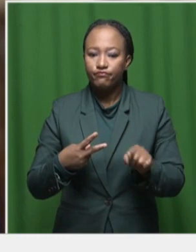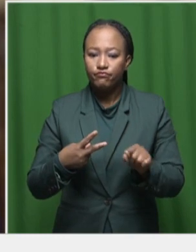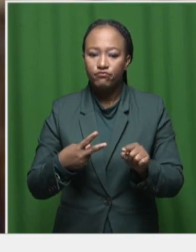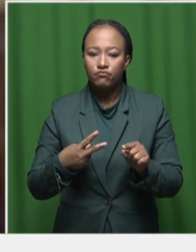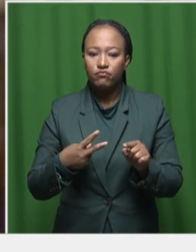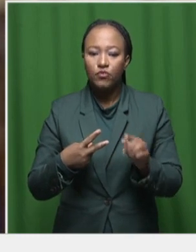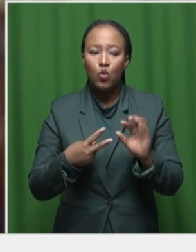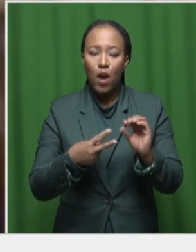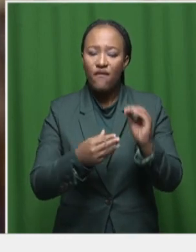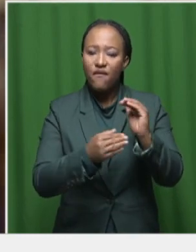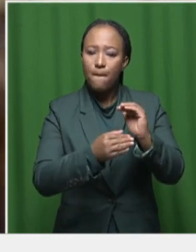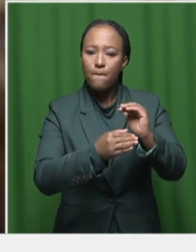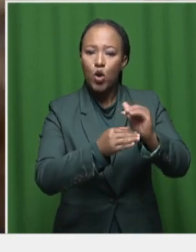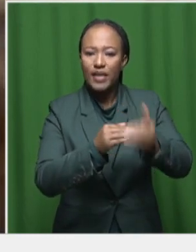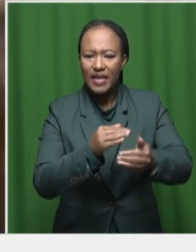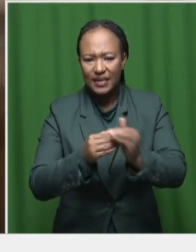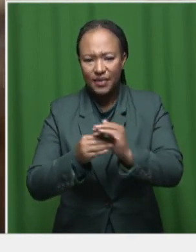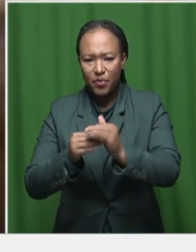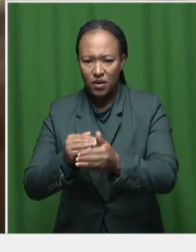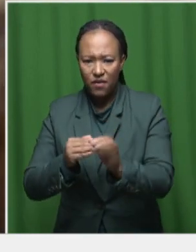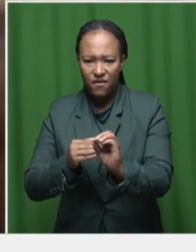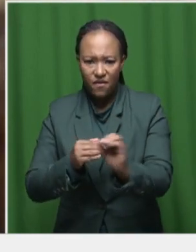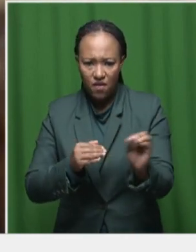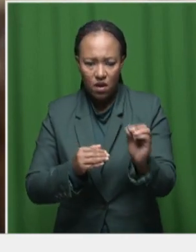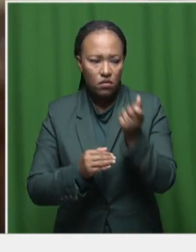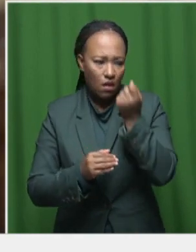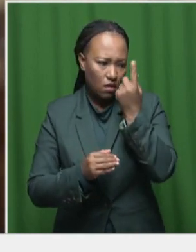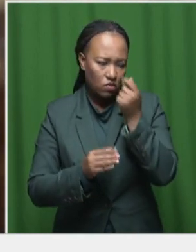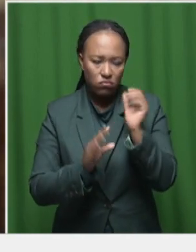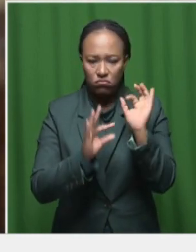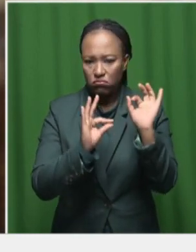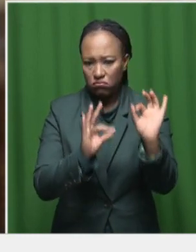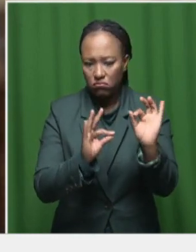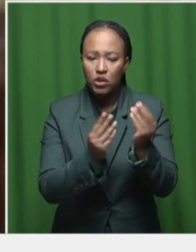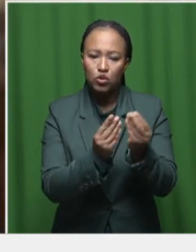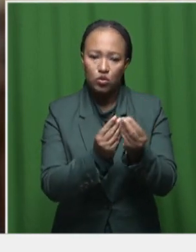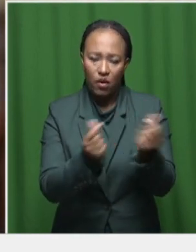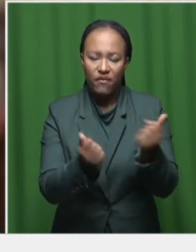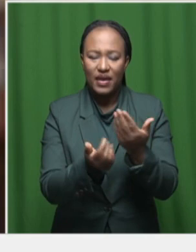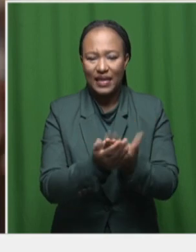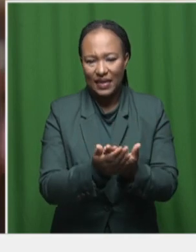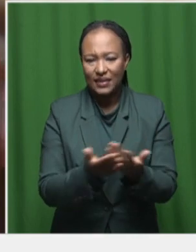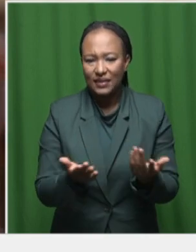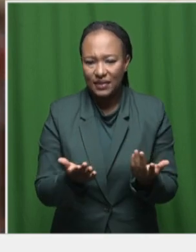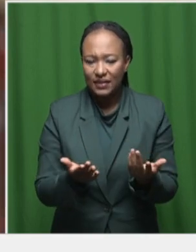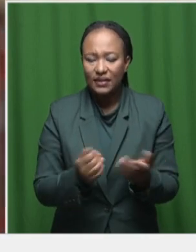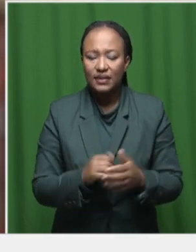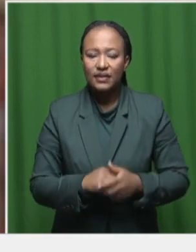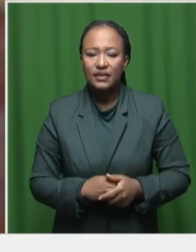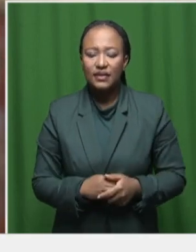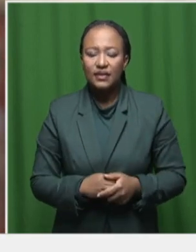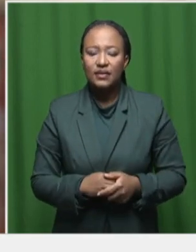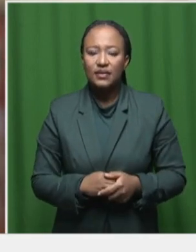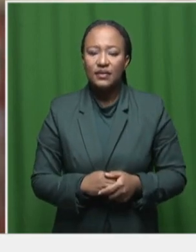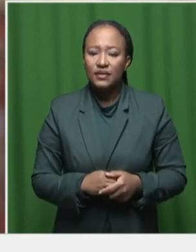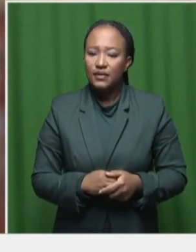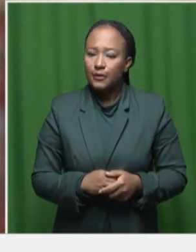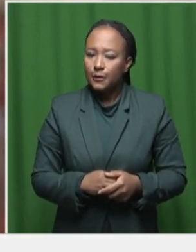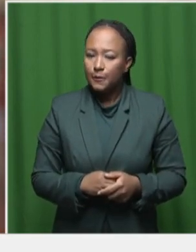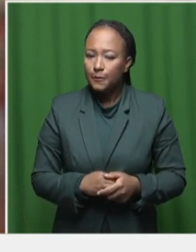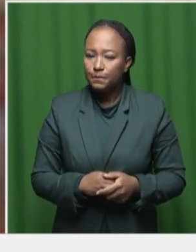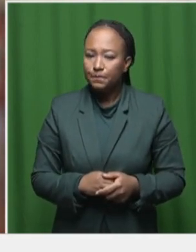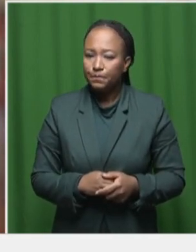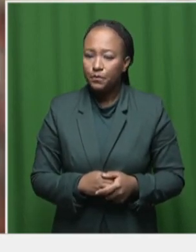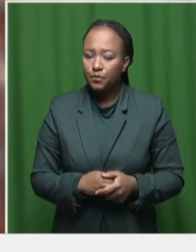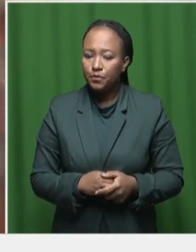protection concerns are clearly understood, then addressed. So we have deployed